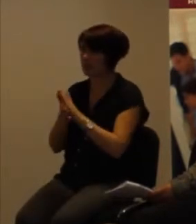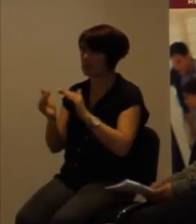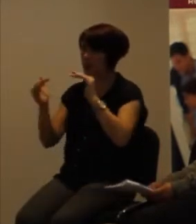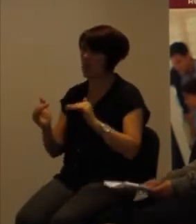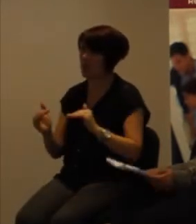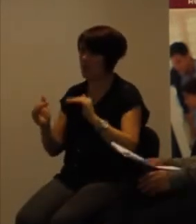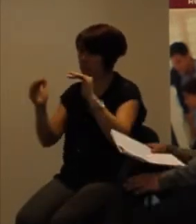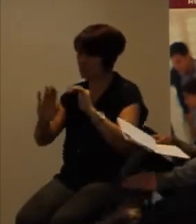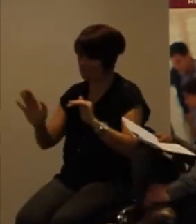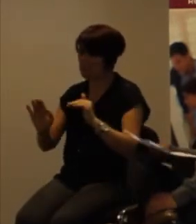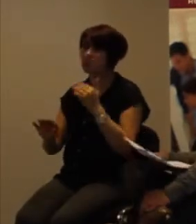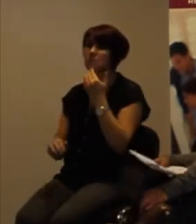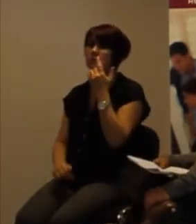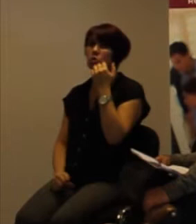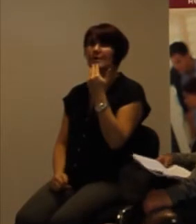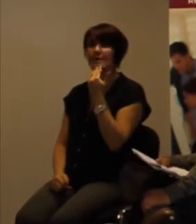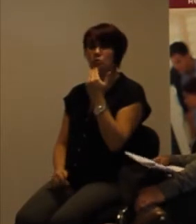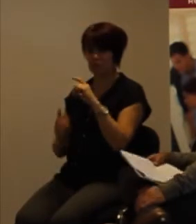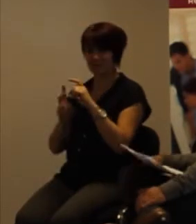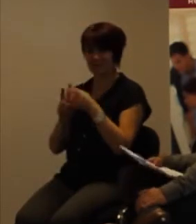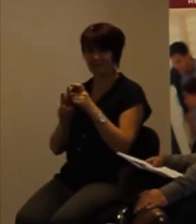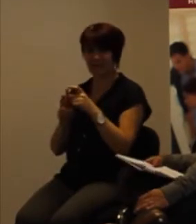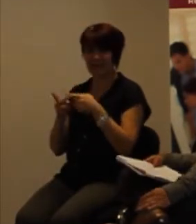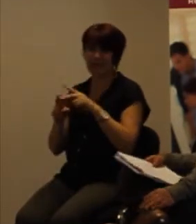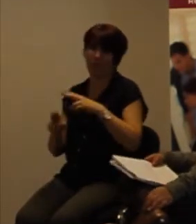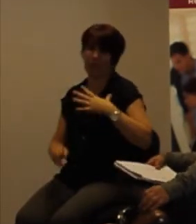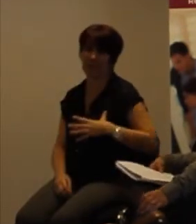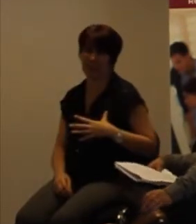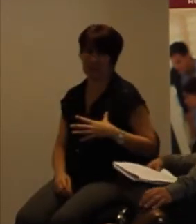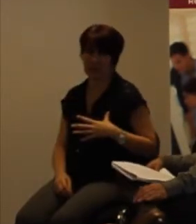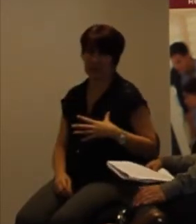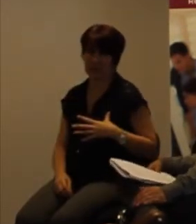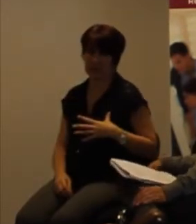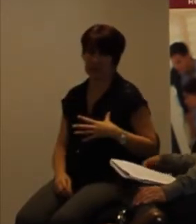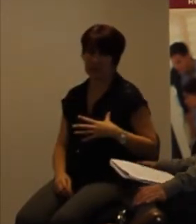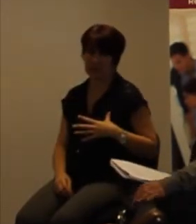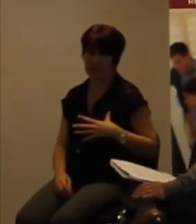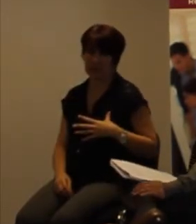And we can also obviously use DVDs if we need to in